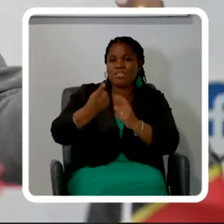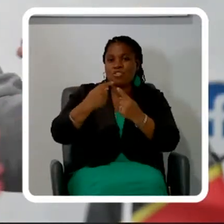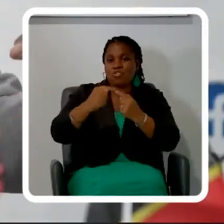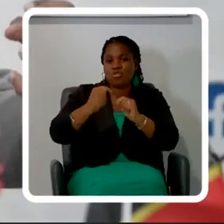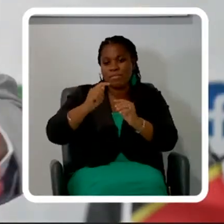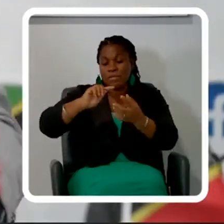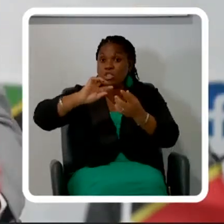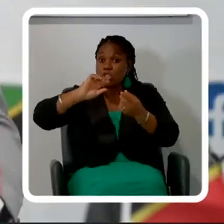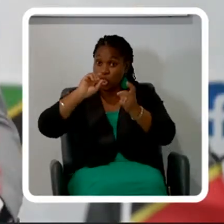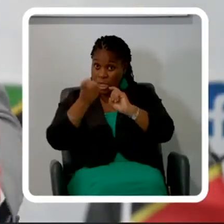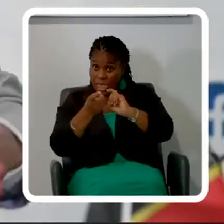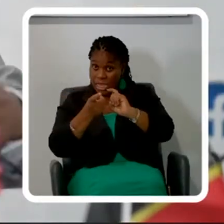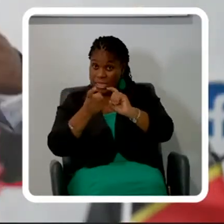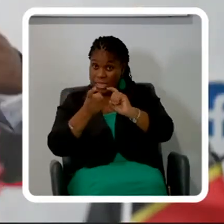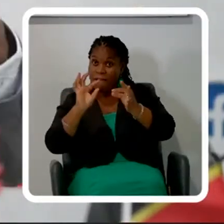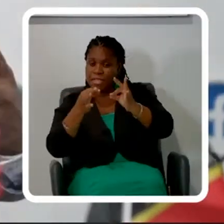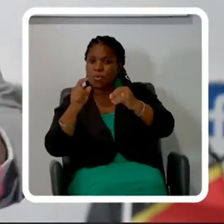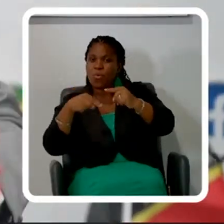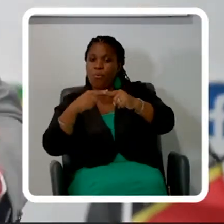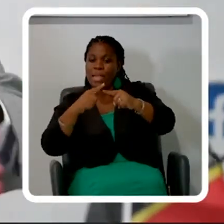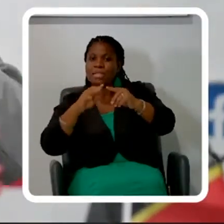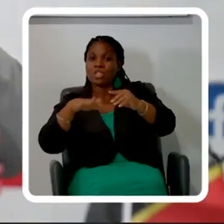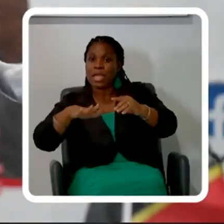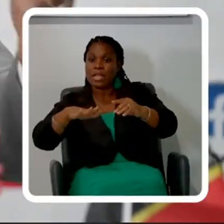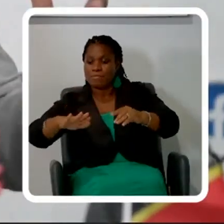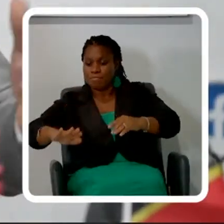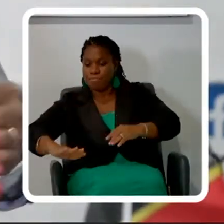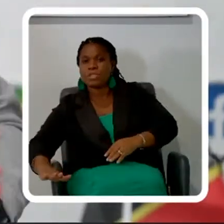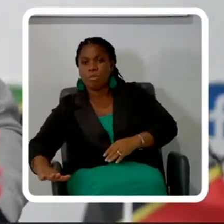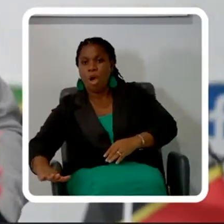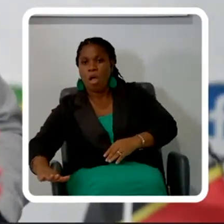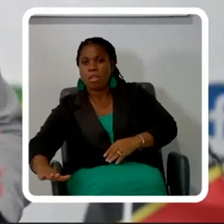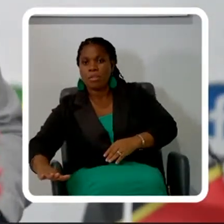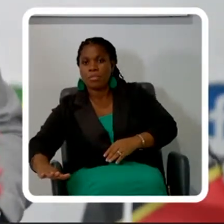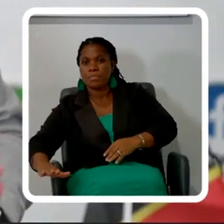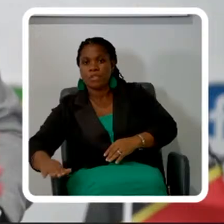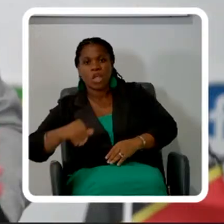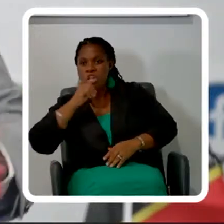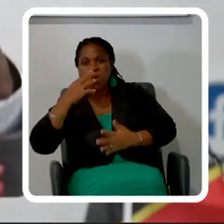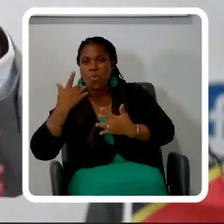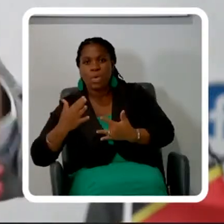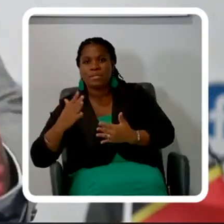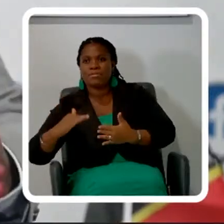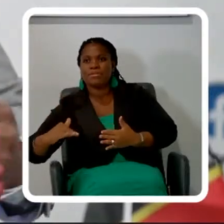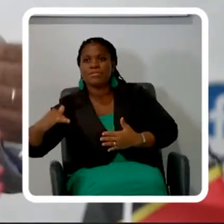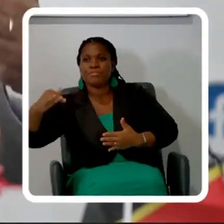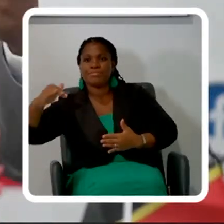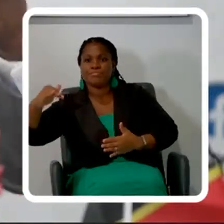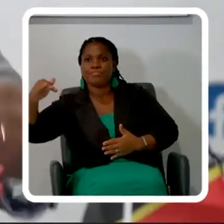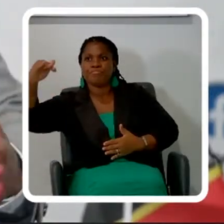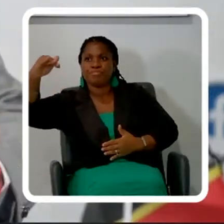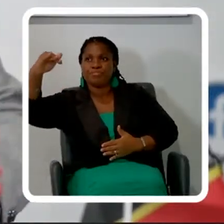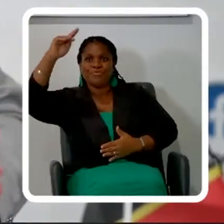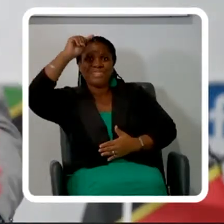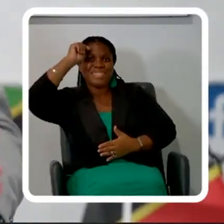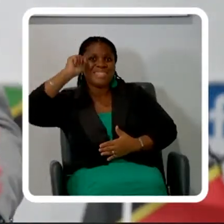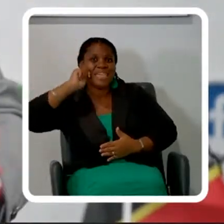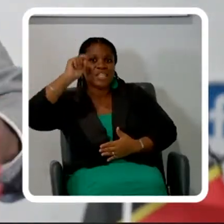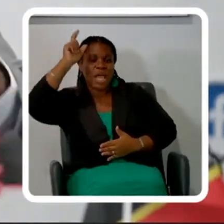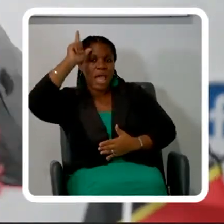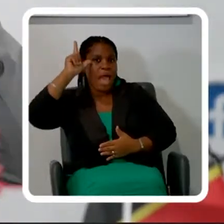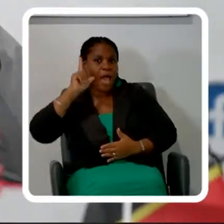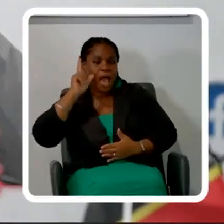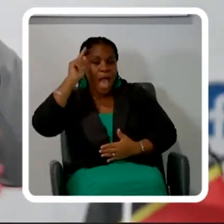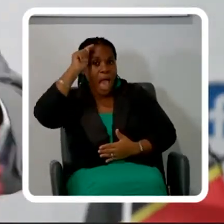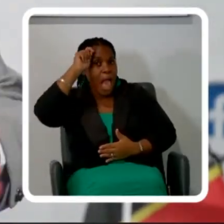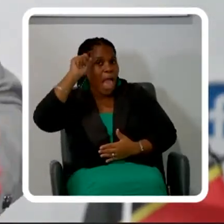we say citizen security. We're going to secure you as a citizen from all different perspectives. And as a country, we have to reject. We have to